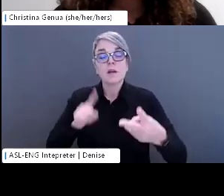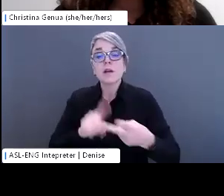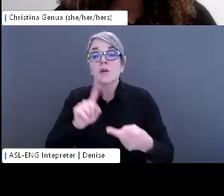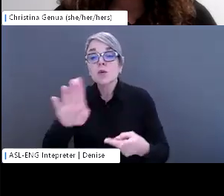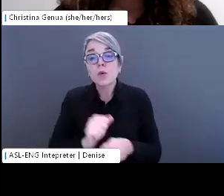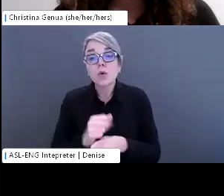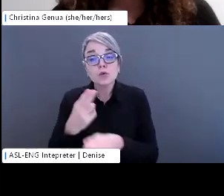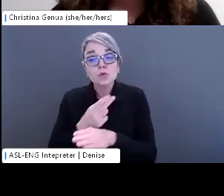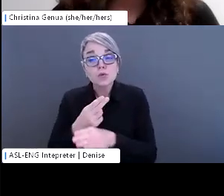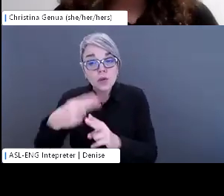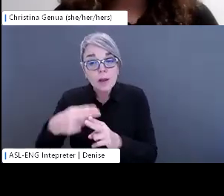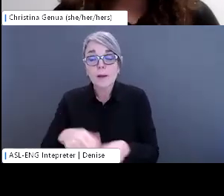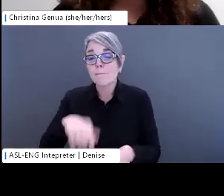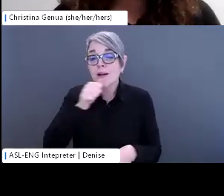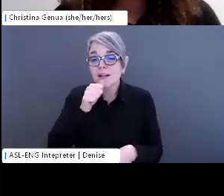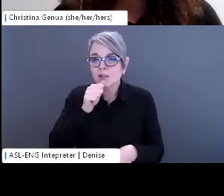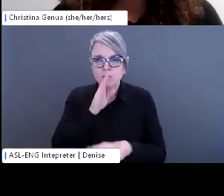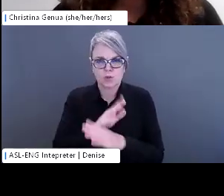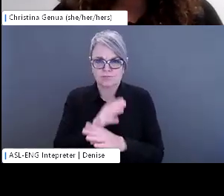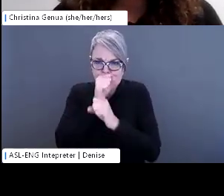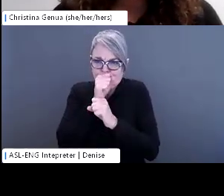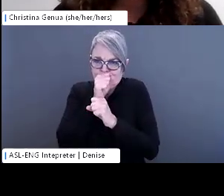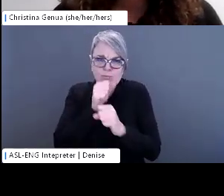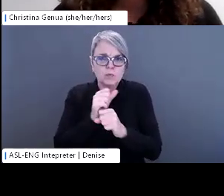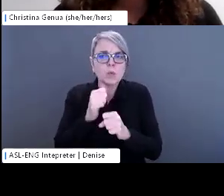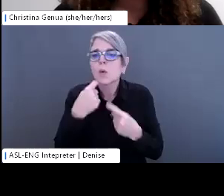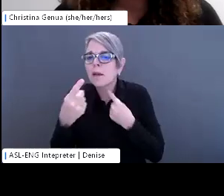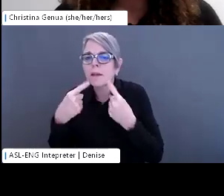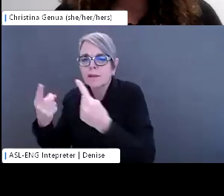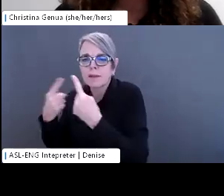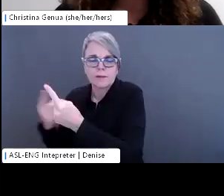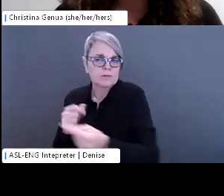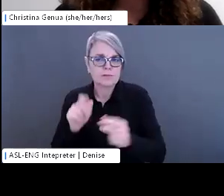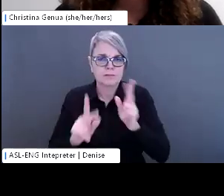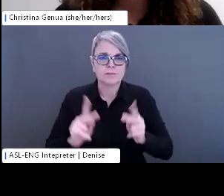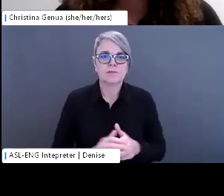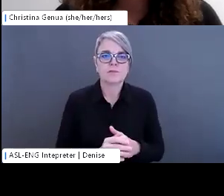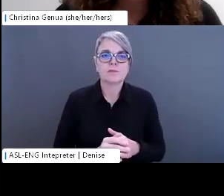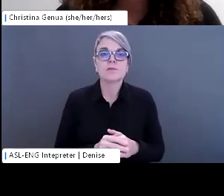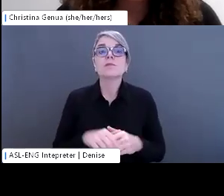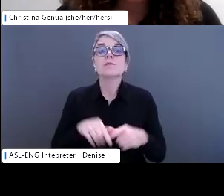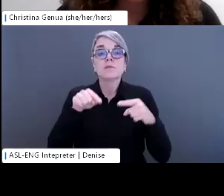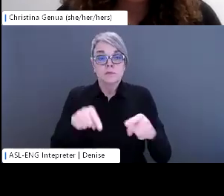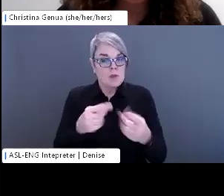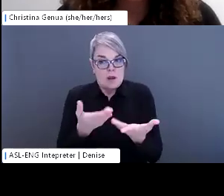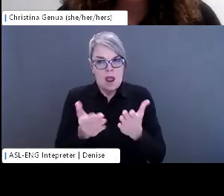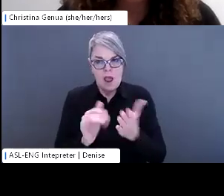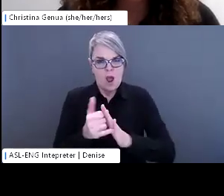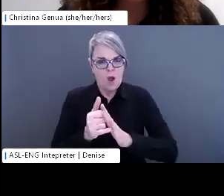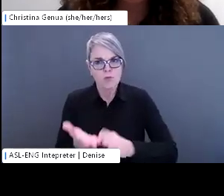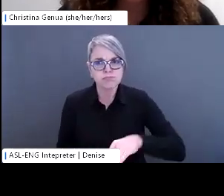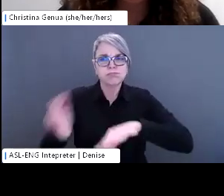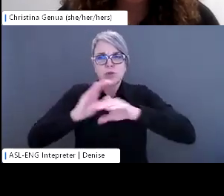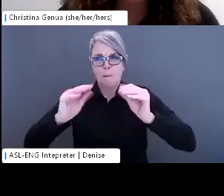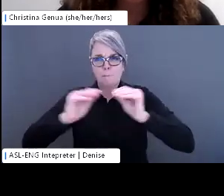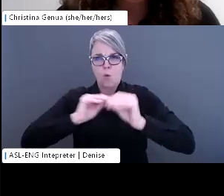So let's make online banking safer. So you'll want to make a strong password. So it's important to create a strong password